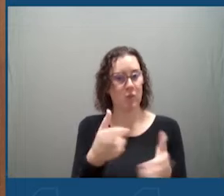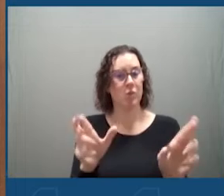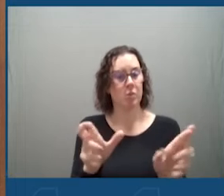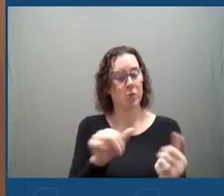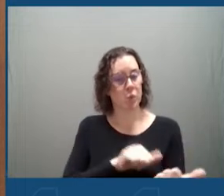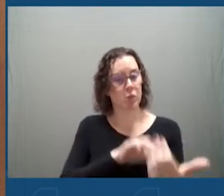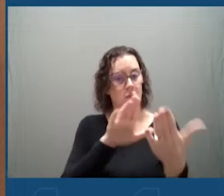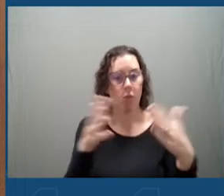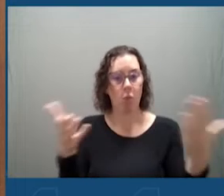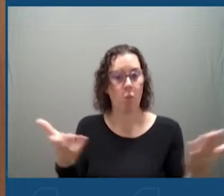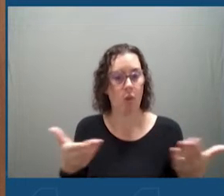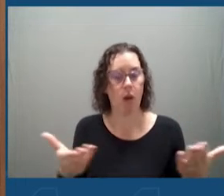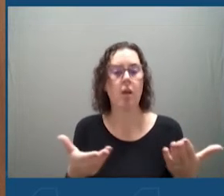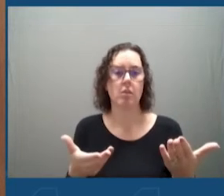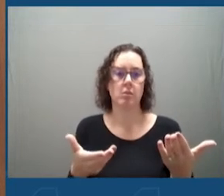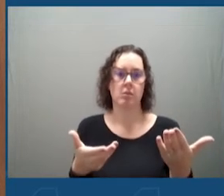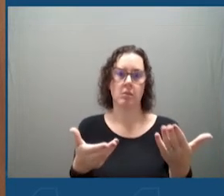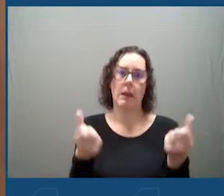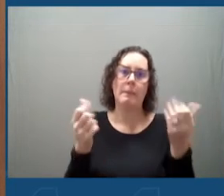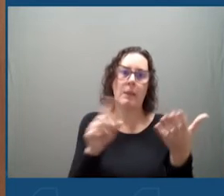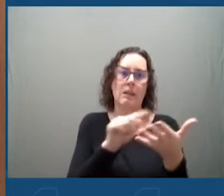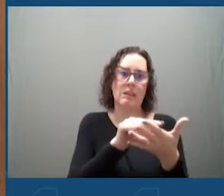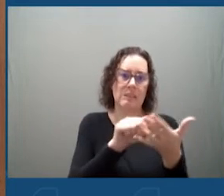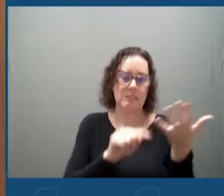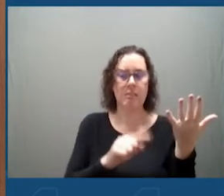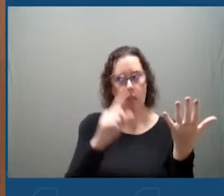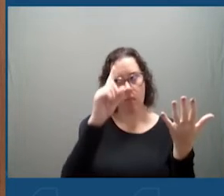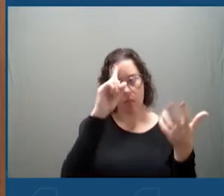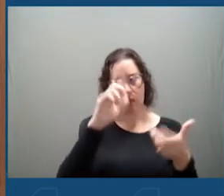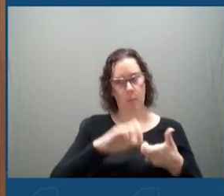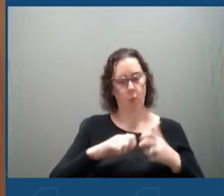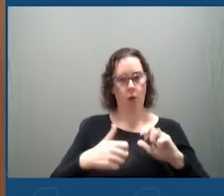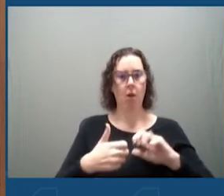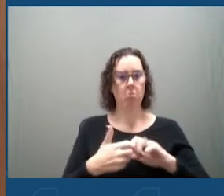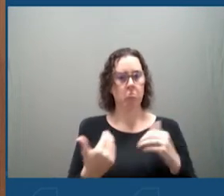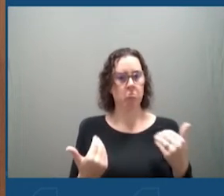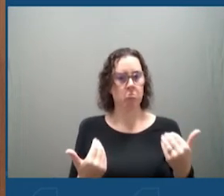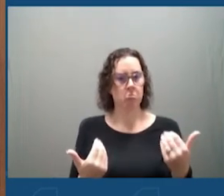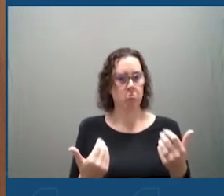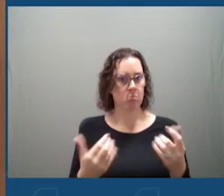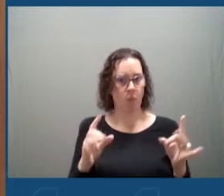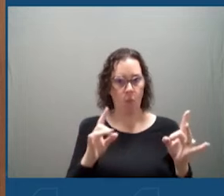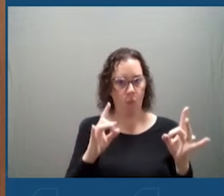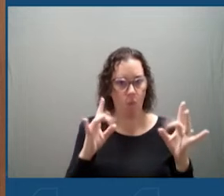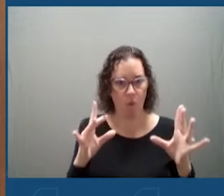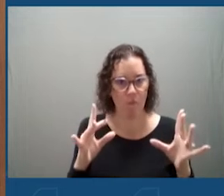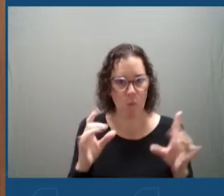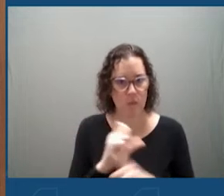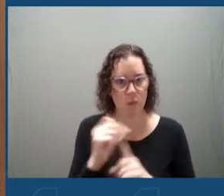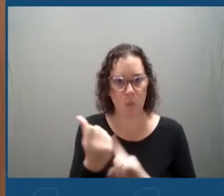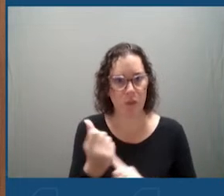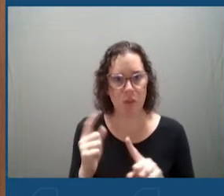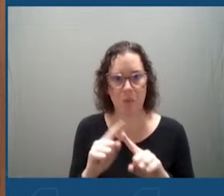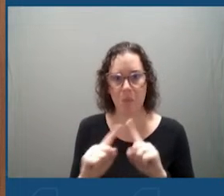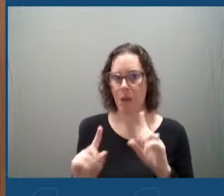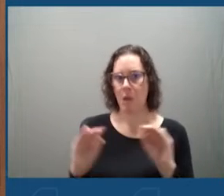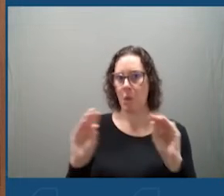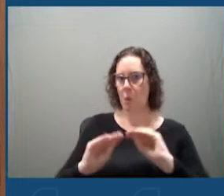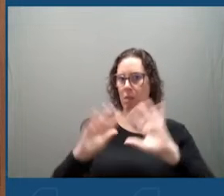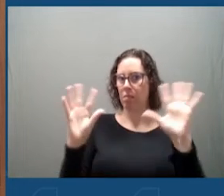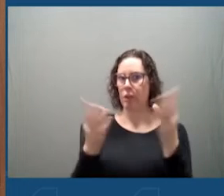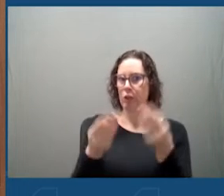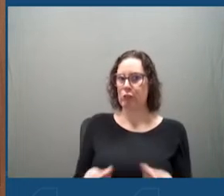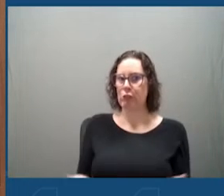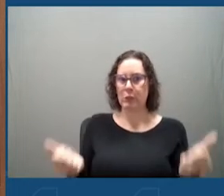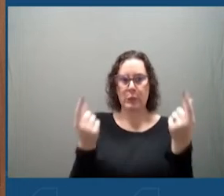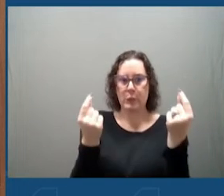what was considered by many a problem that was a terrible scourge but didn't have clear solutions. There